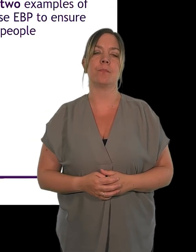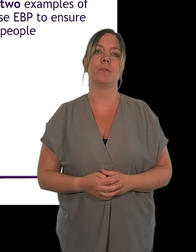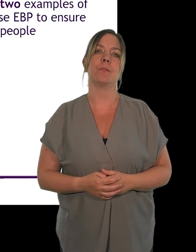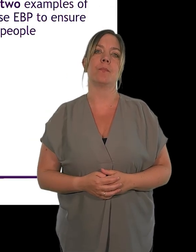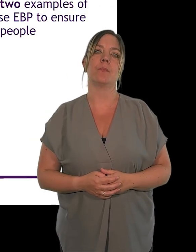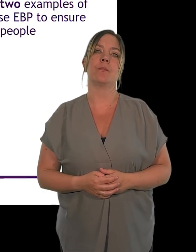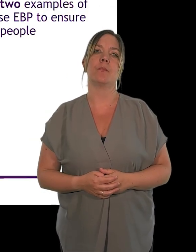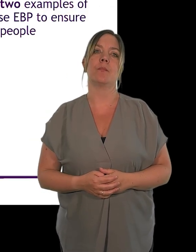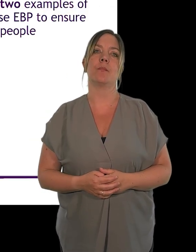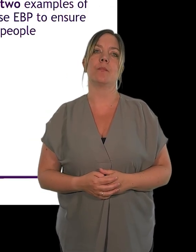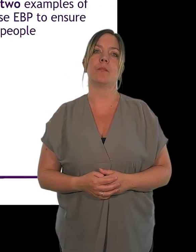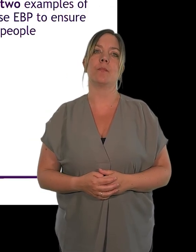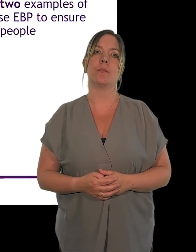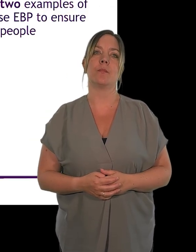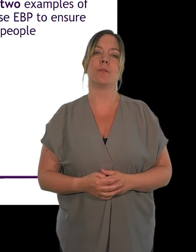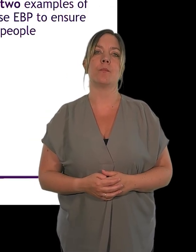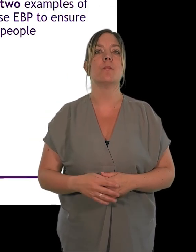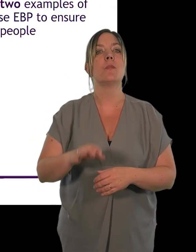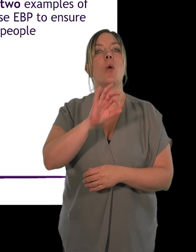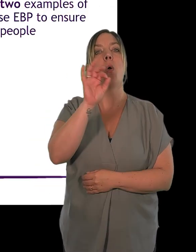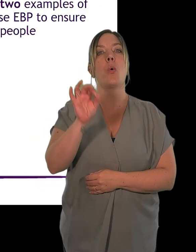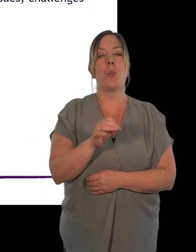of candidates.